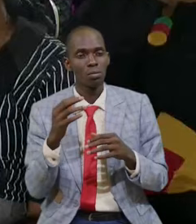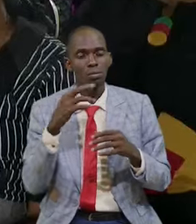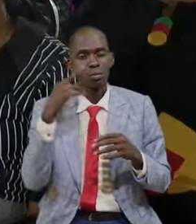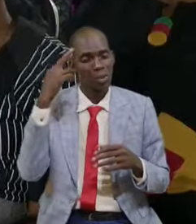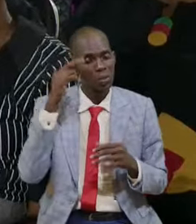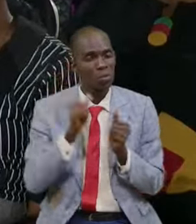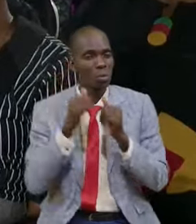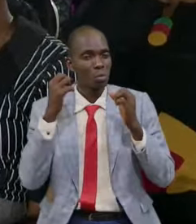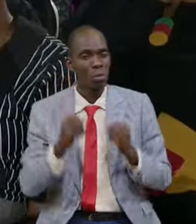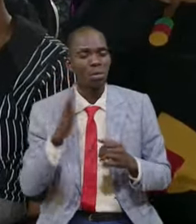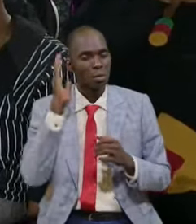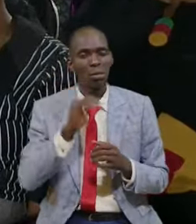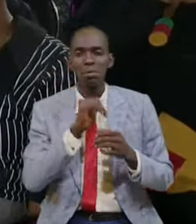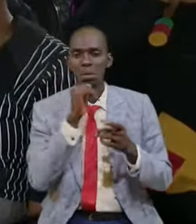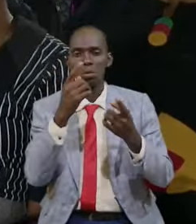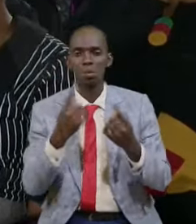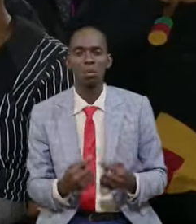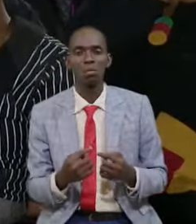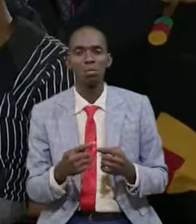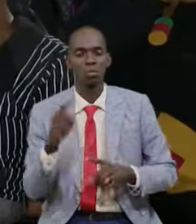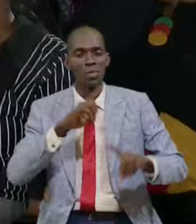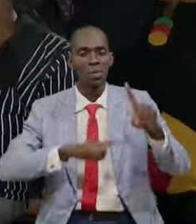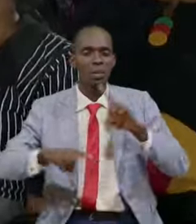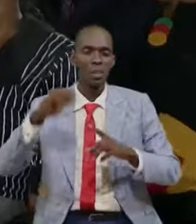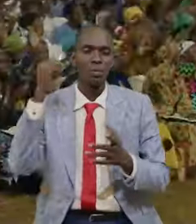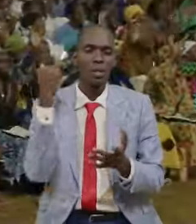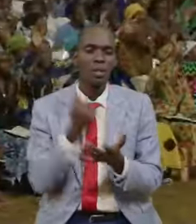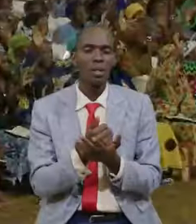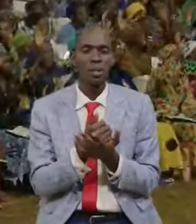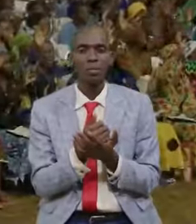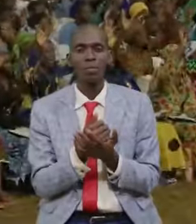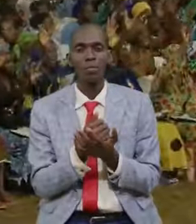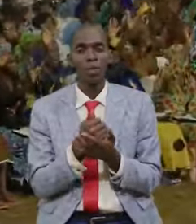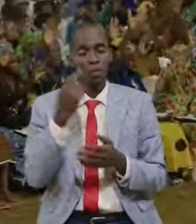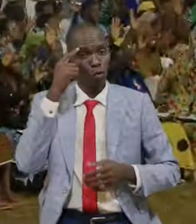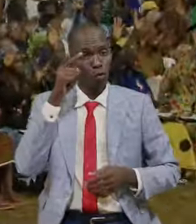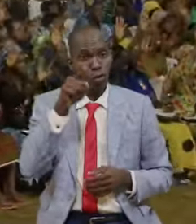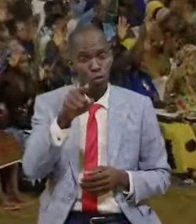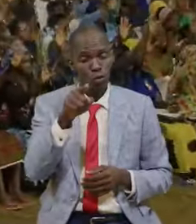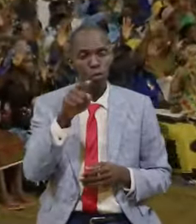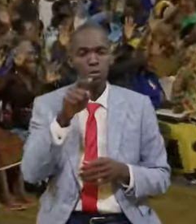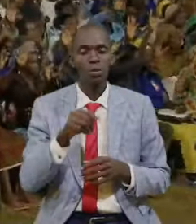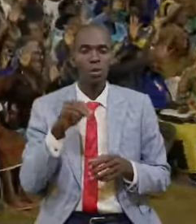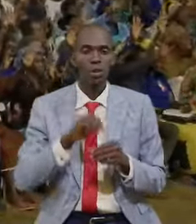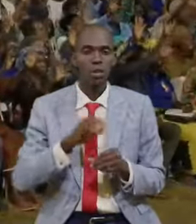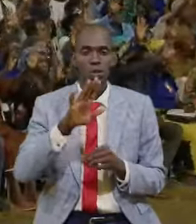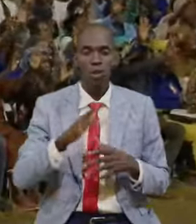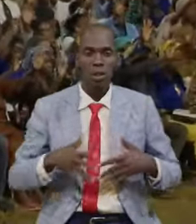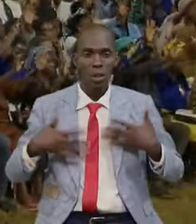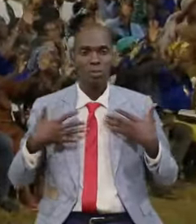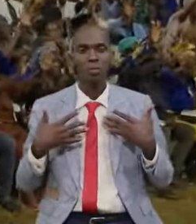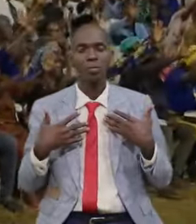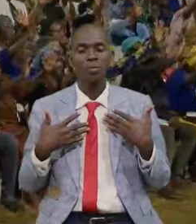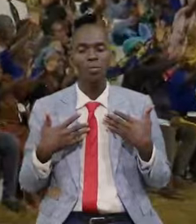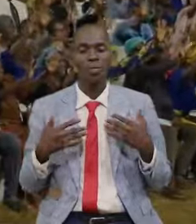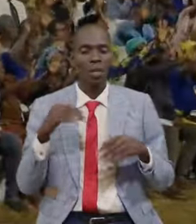come. I'm looking at somebody there. On you. In your life. At